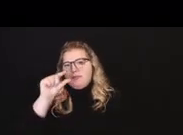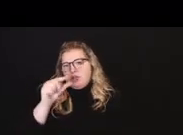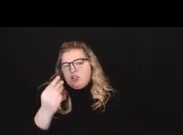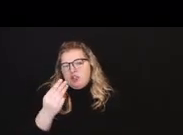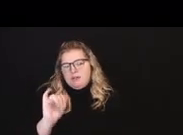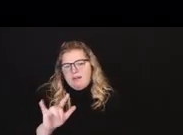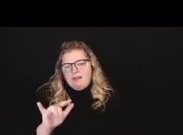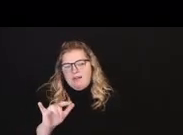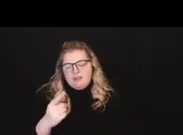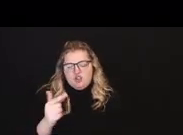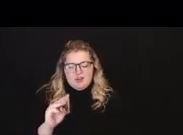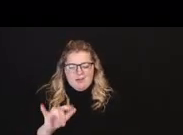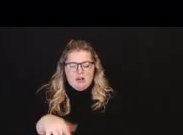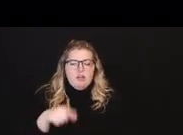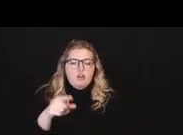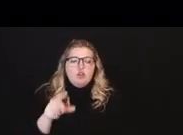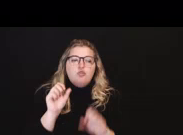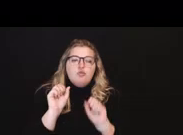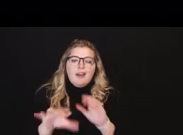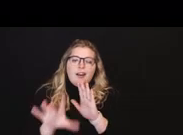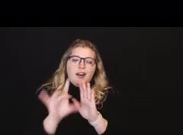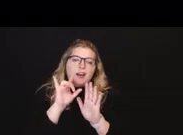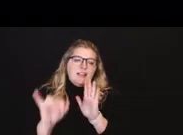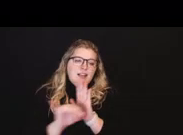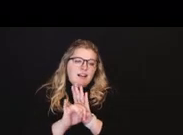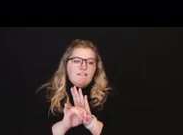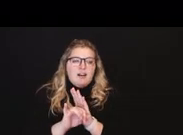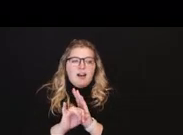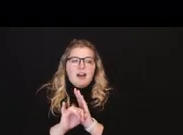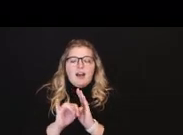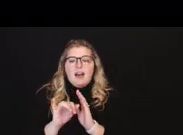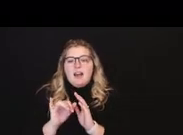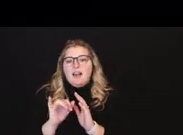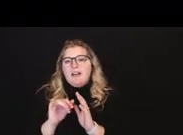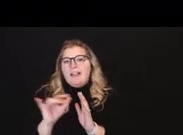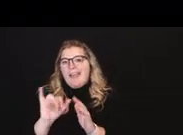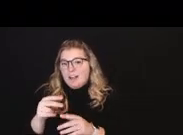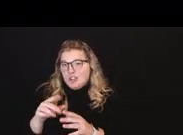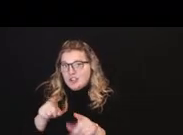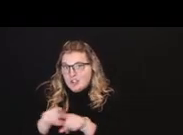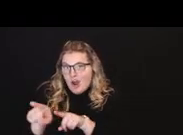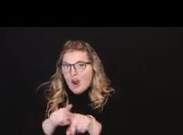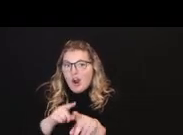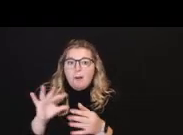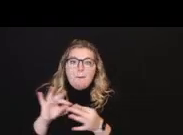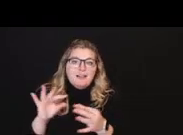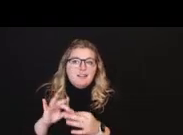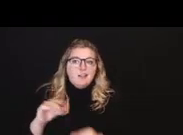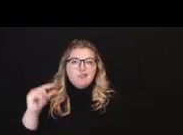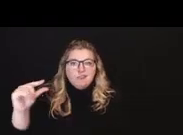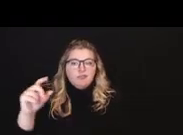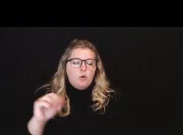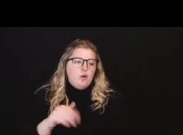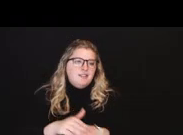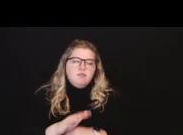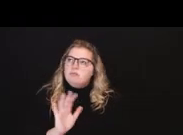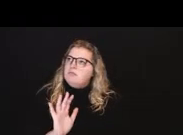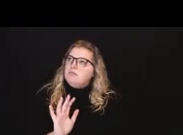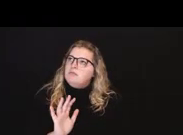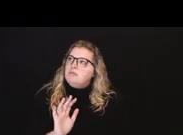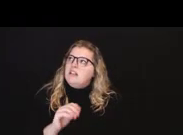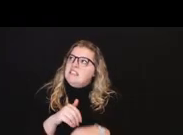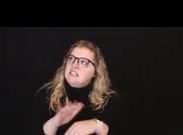you can identify single key shortcuts for things like starring messages, sending a message. Well, at send, I think is actually